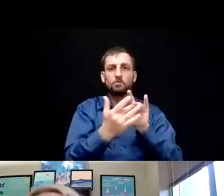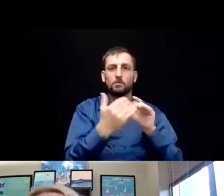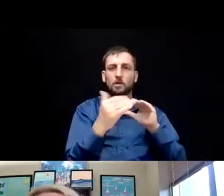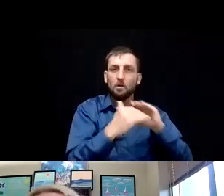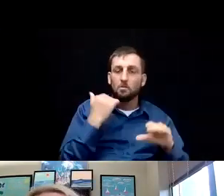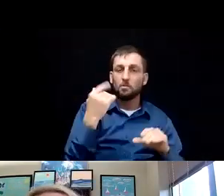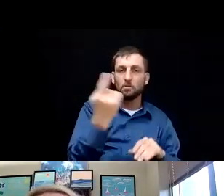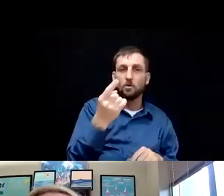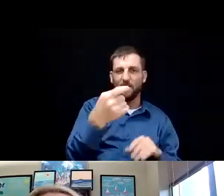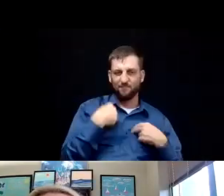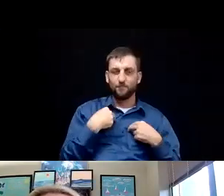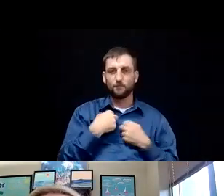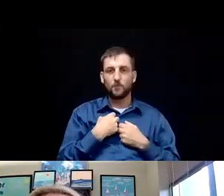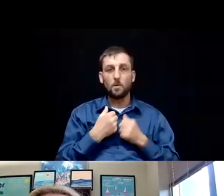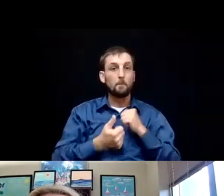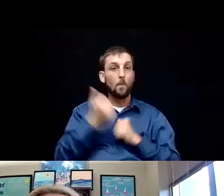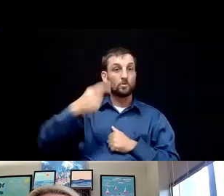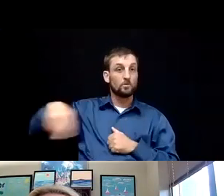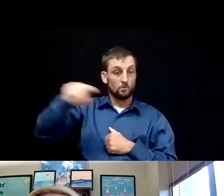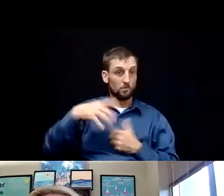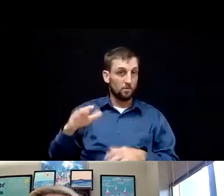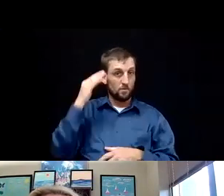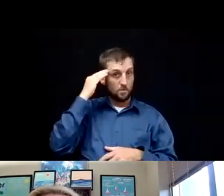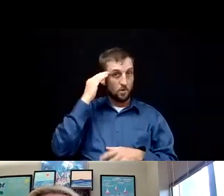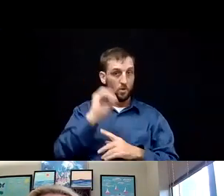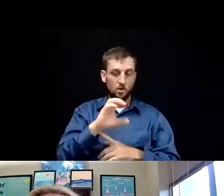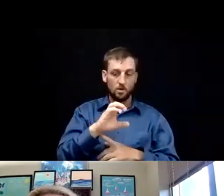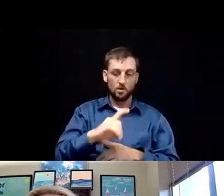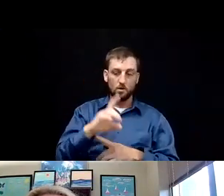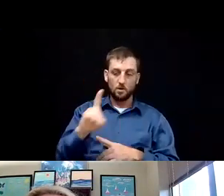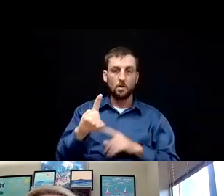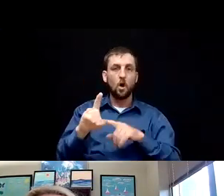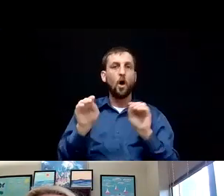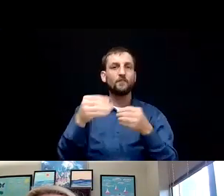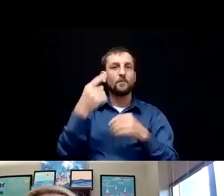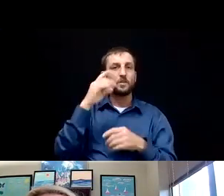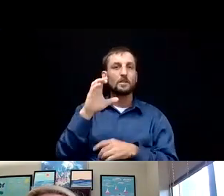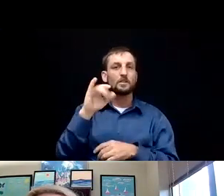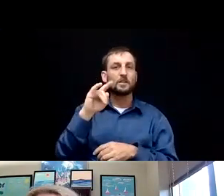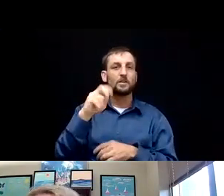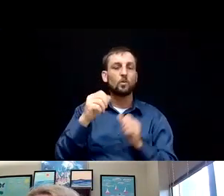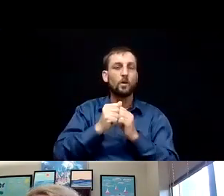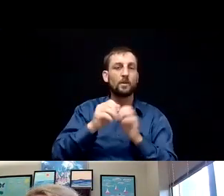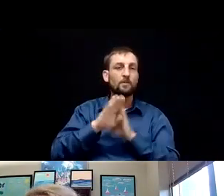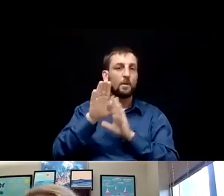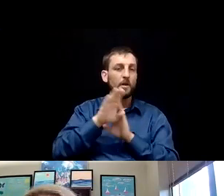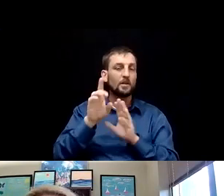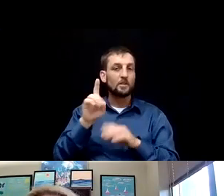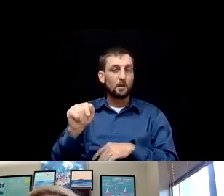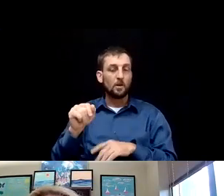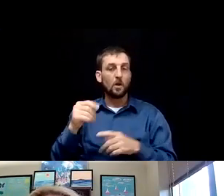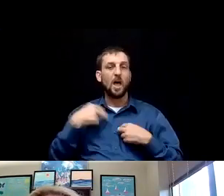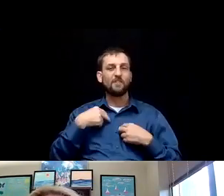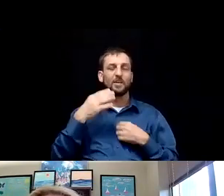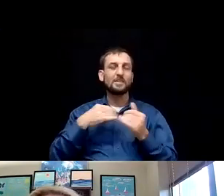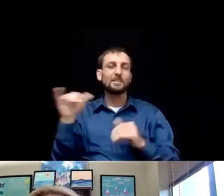most folks are familiar with our Office for Citizens with Developmental Disabilities and what we do. We do have similar waiver programs to what Robin